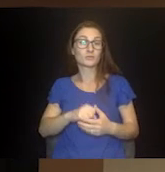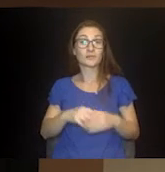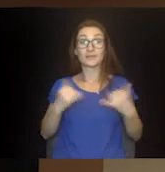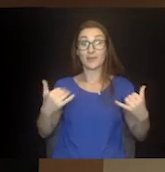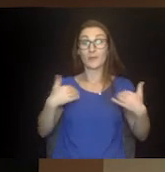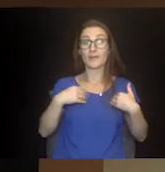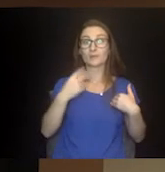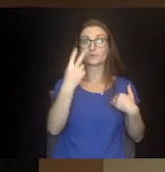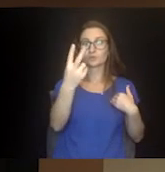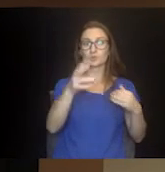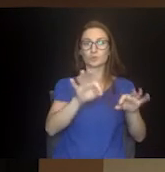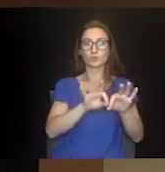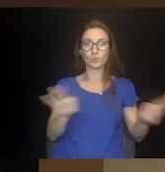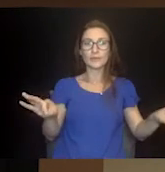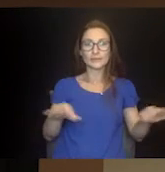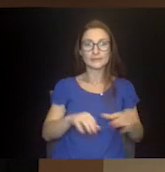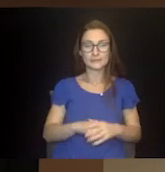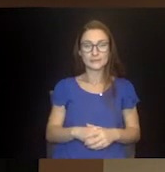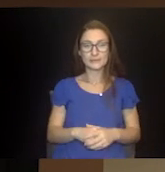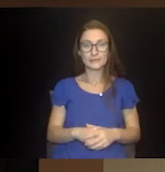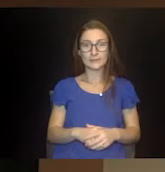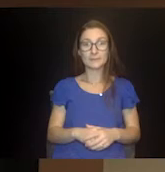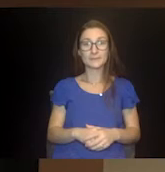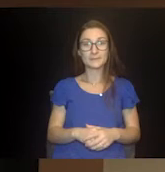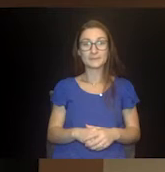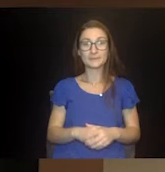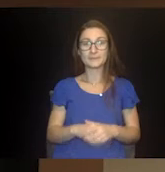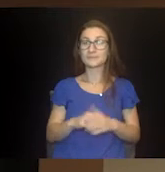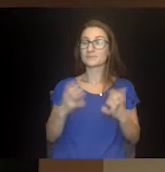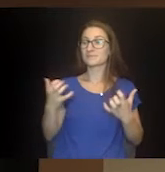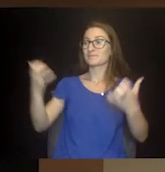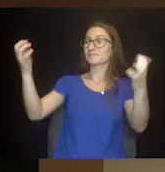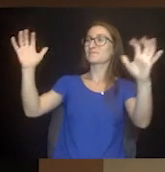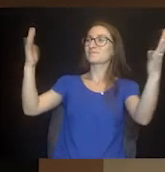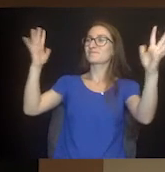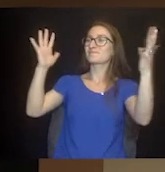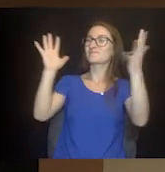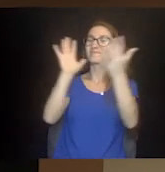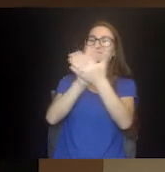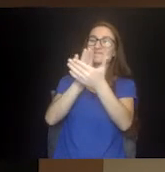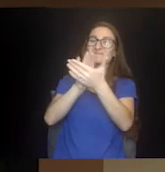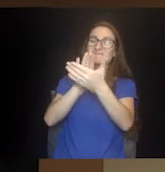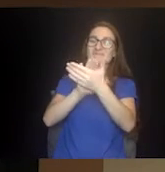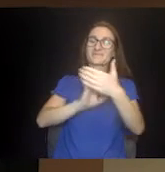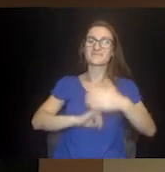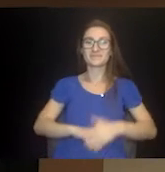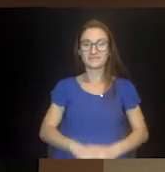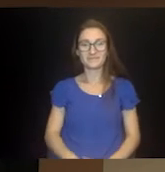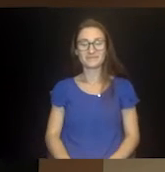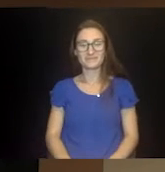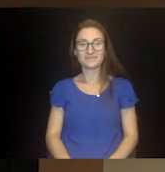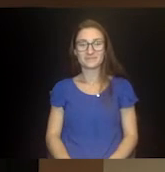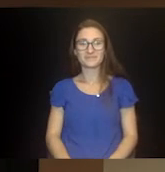make it through high school. And now I have 2 degrees now. So, yeah.